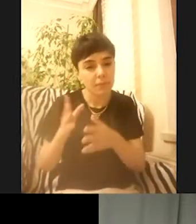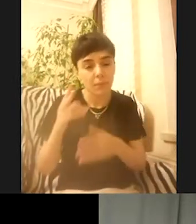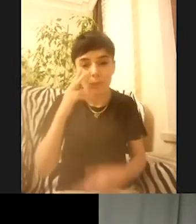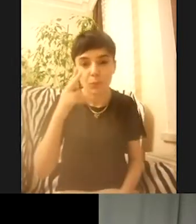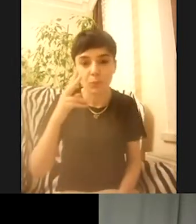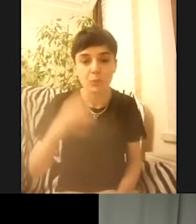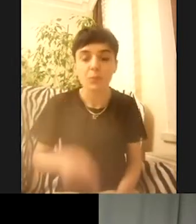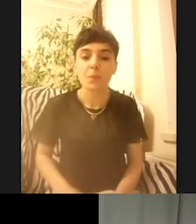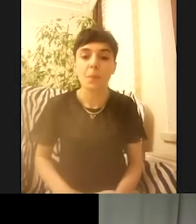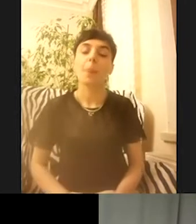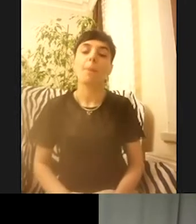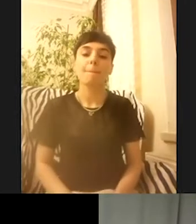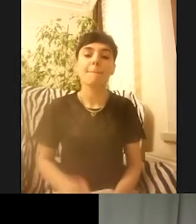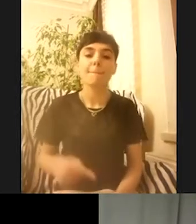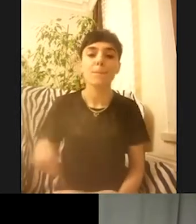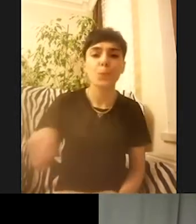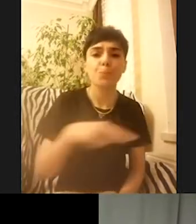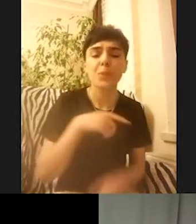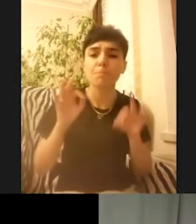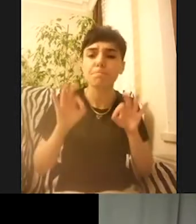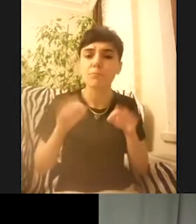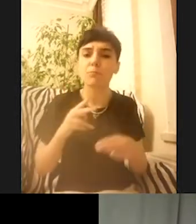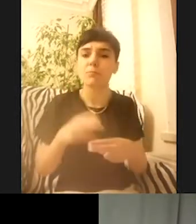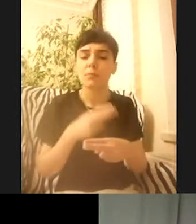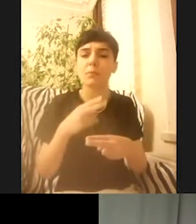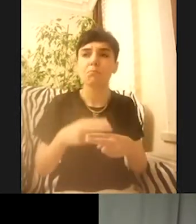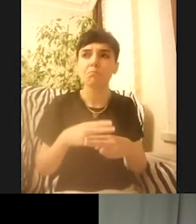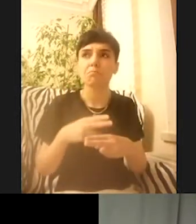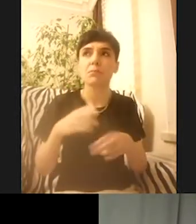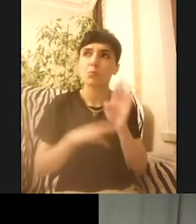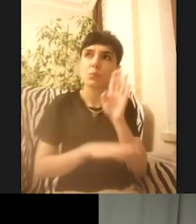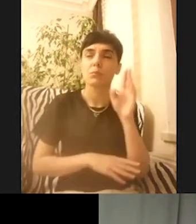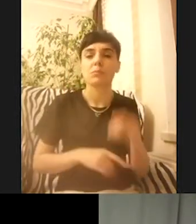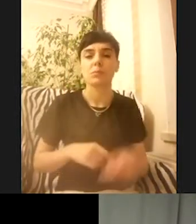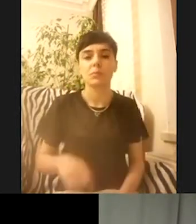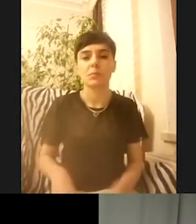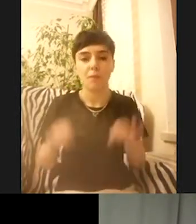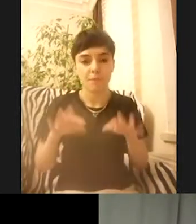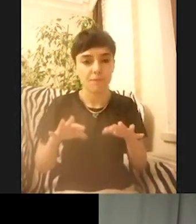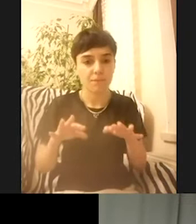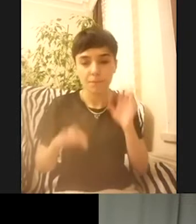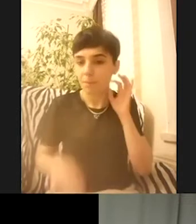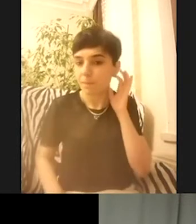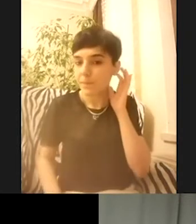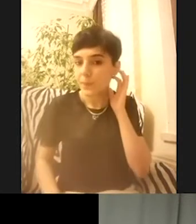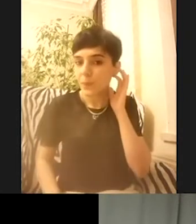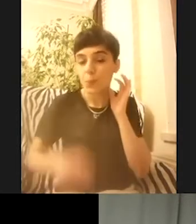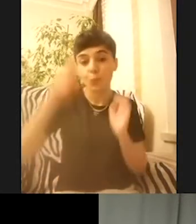now, a Russian type of anti-propaganda started in Turkey as a result of the AKP's forced coalition